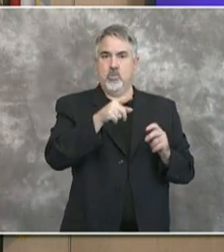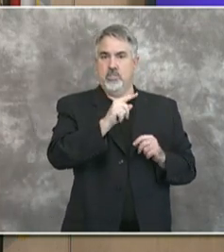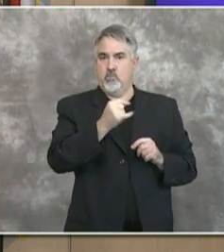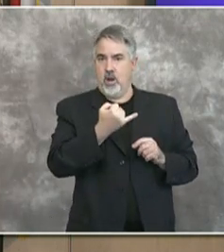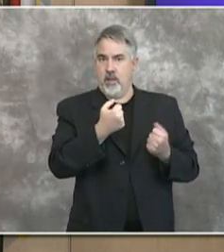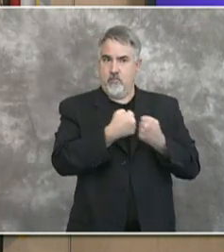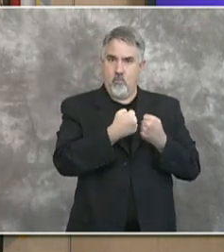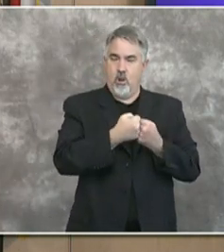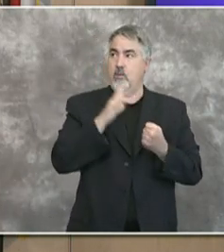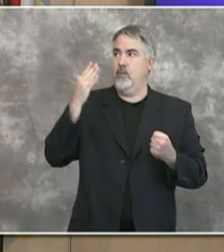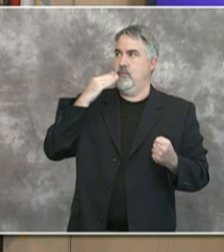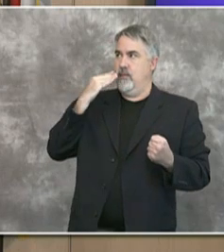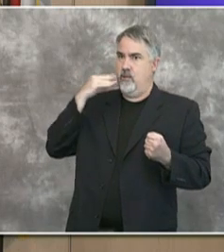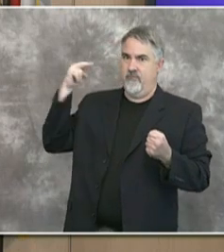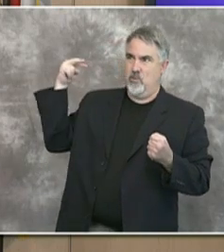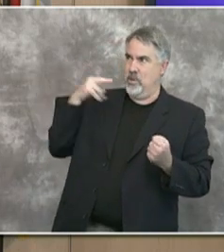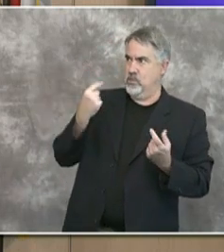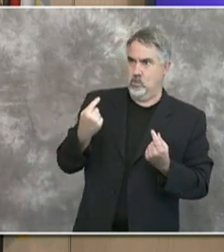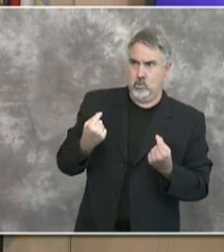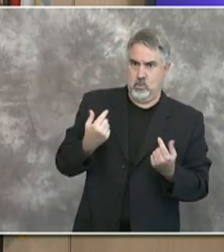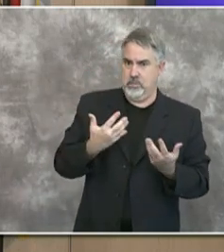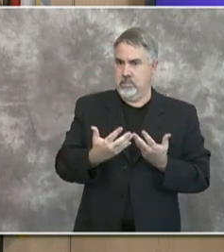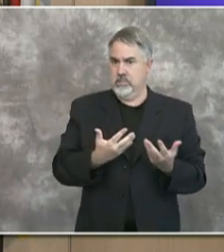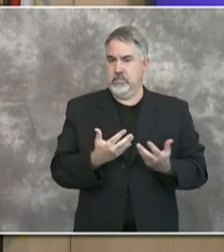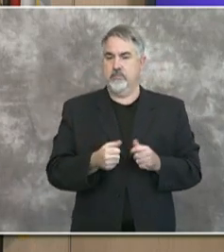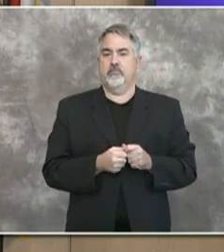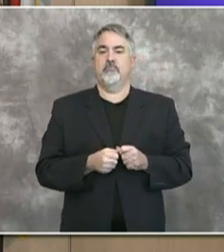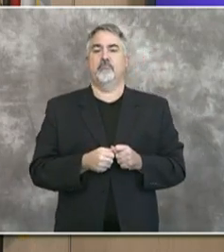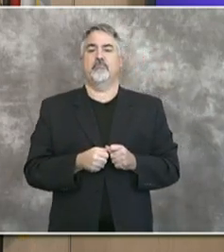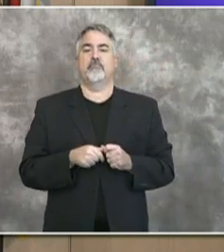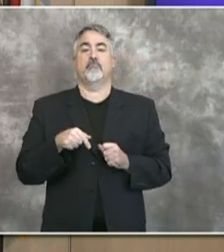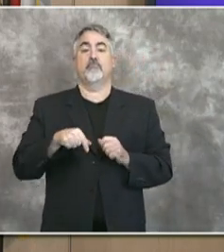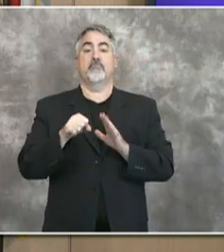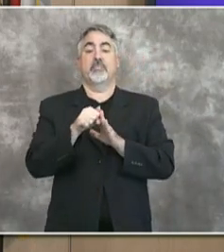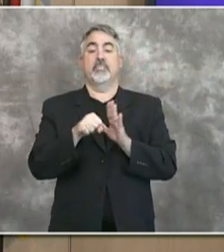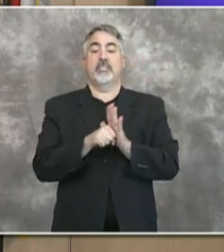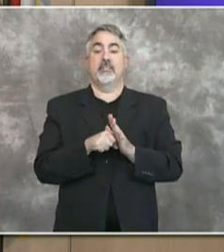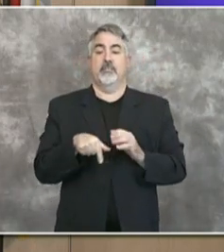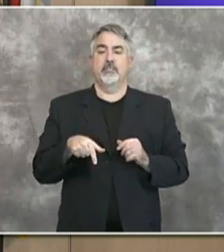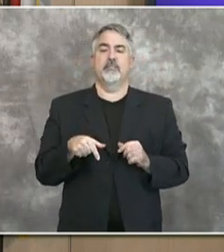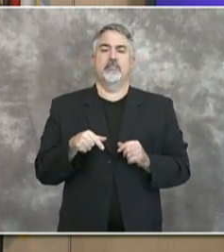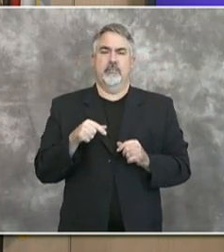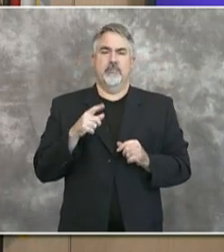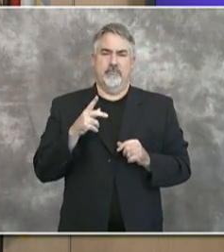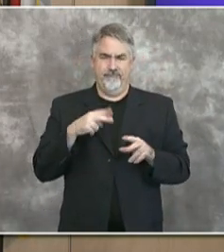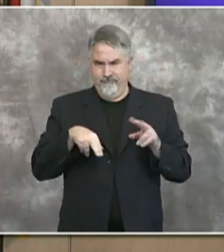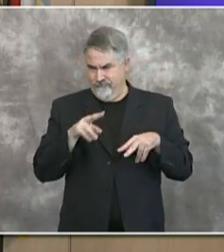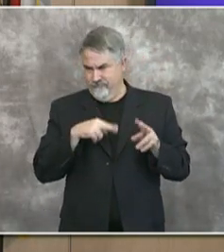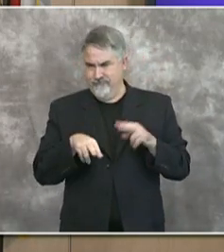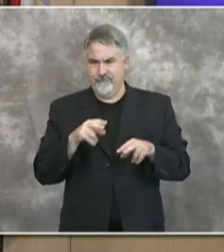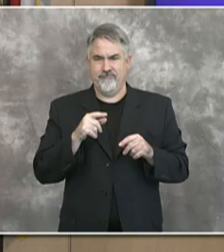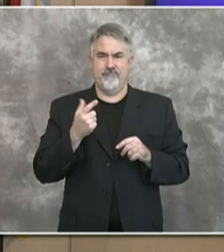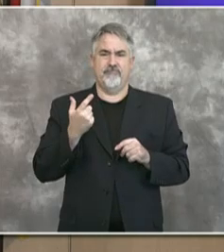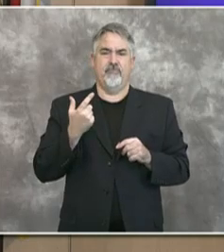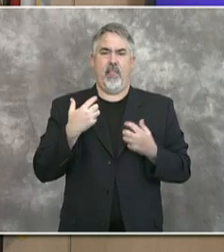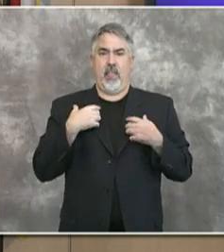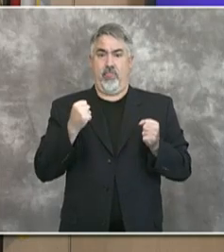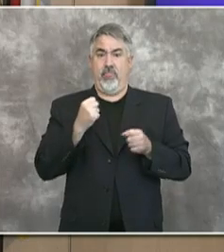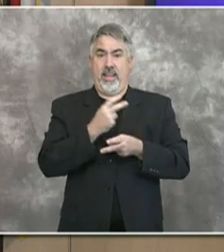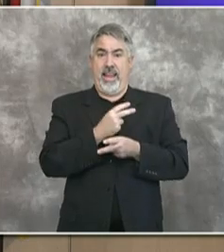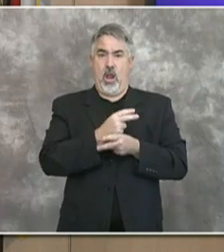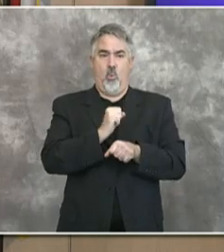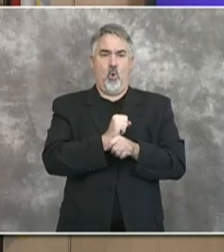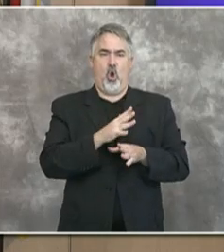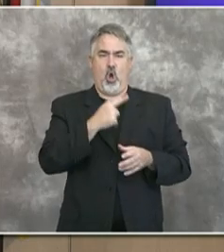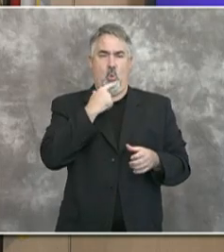moved quickly to fulfill additional requests we had, and this was to ensure that healthcare workers who reside in Mexico and work in the United States